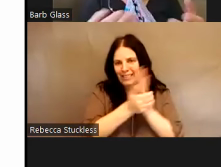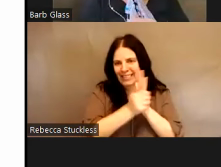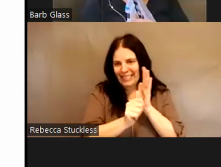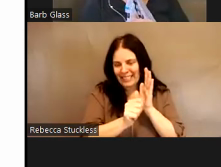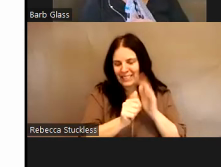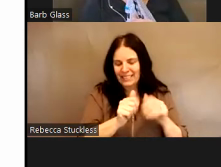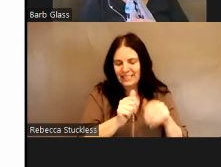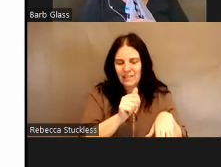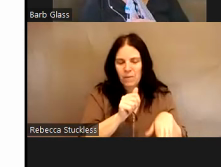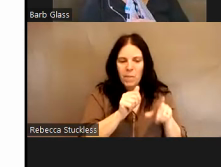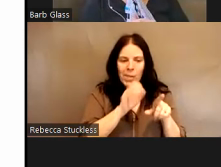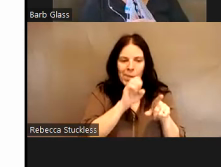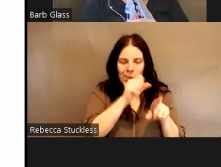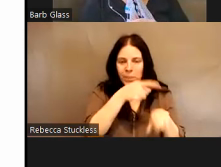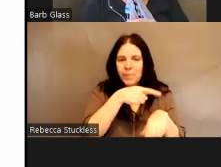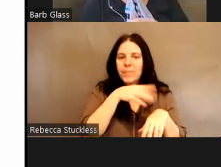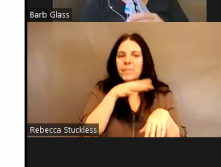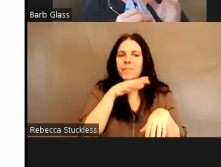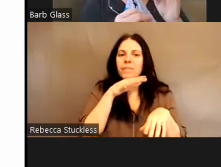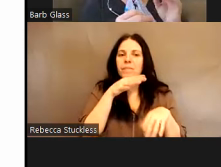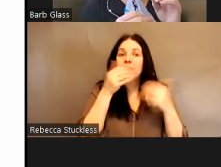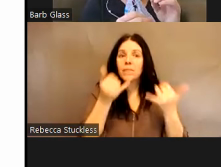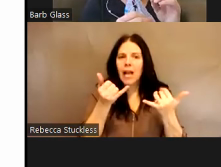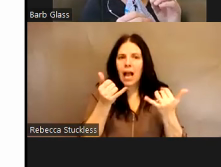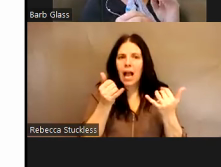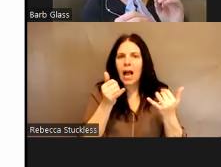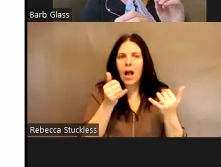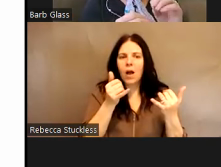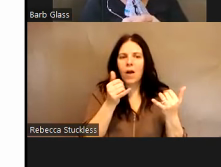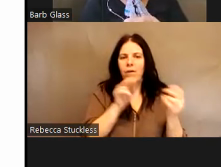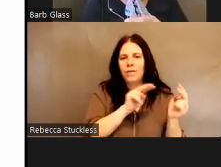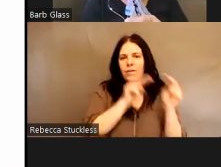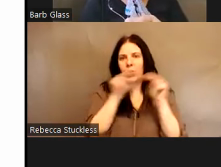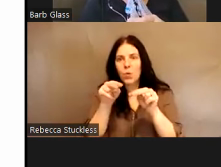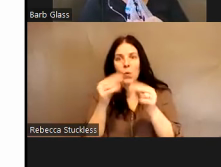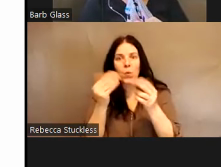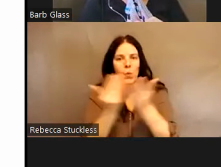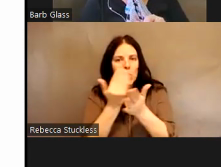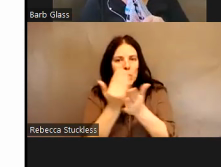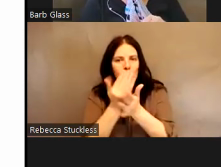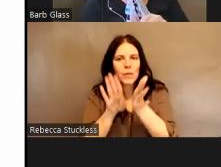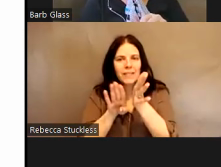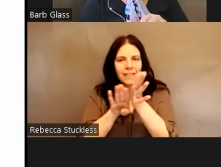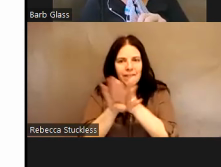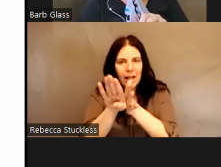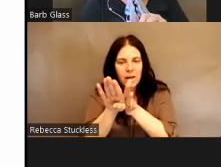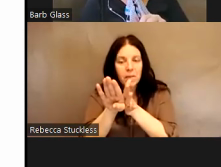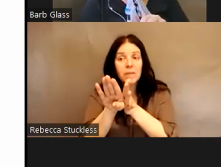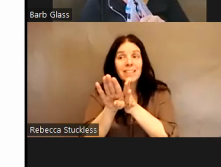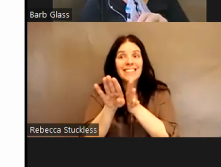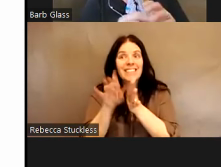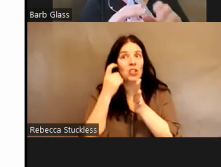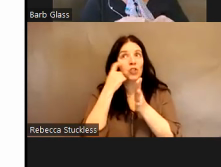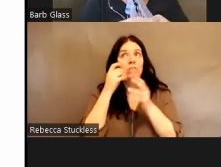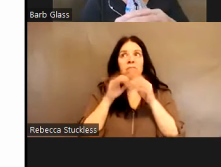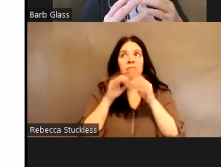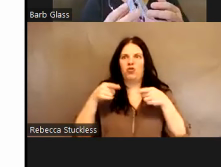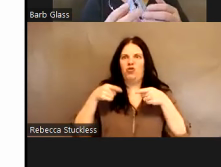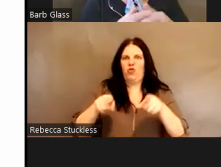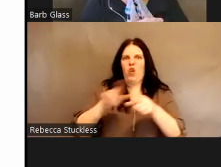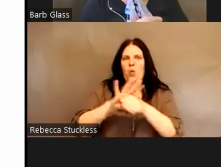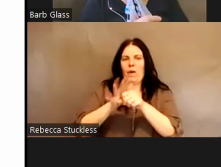Now we can look at the newly developed and released during the pandemic, the federal